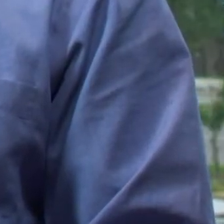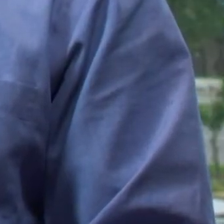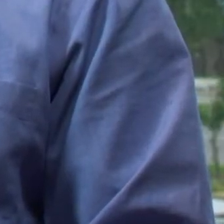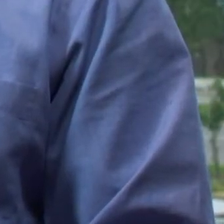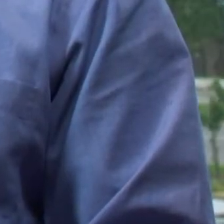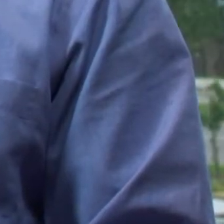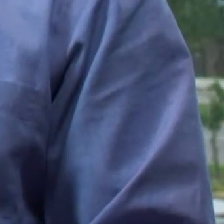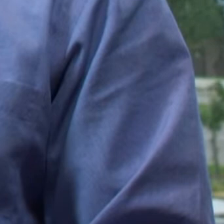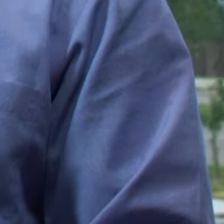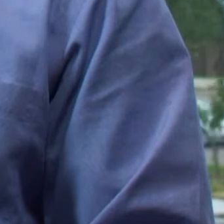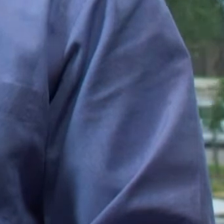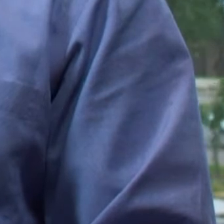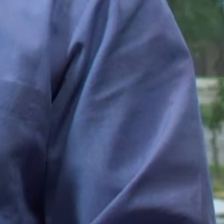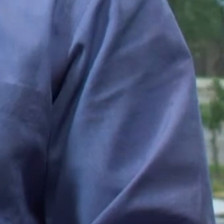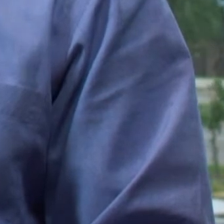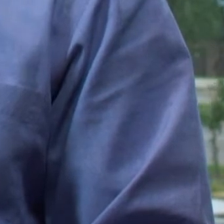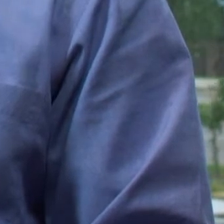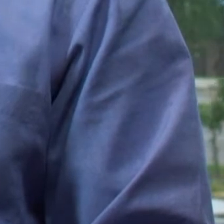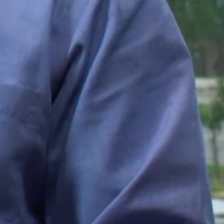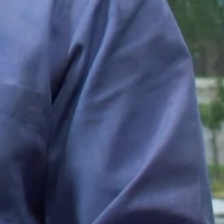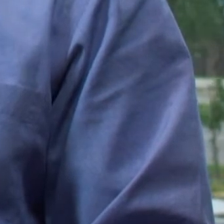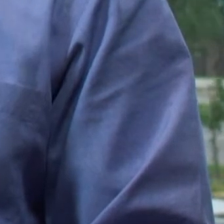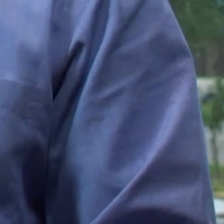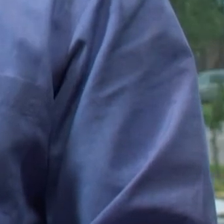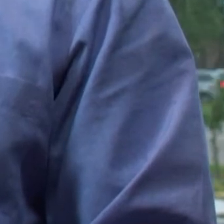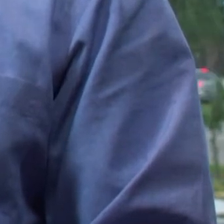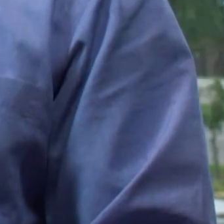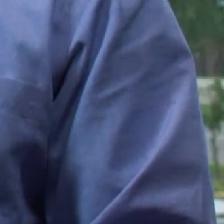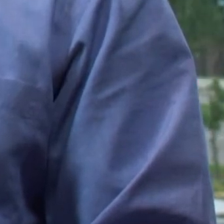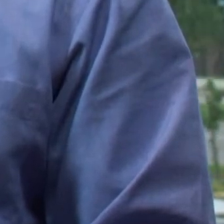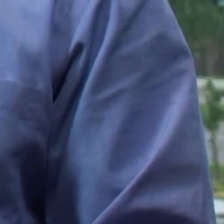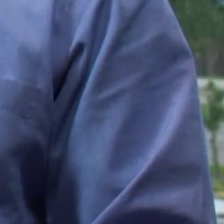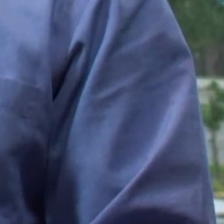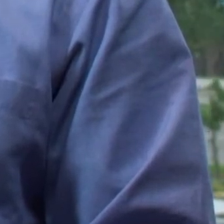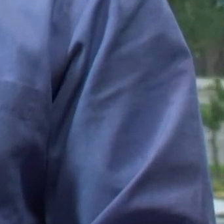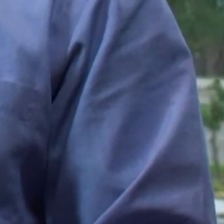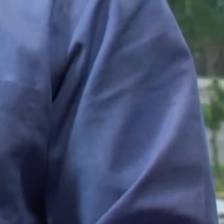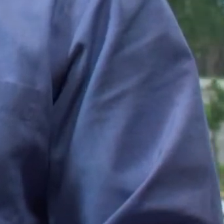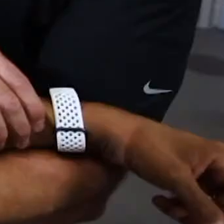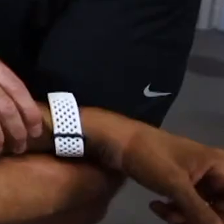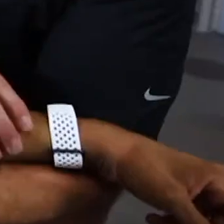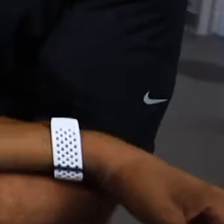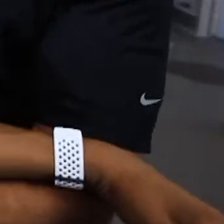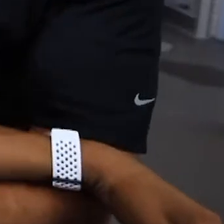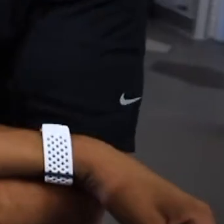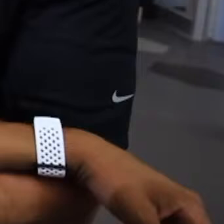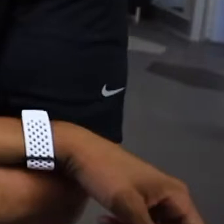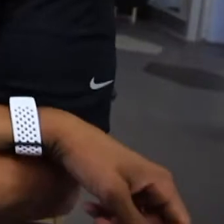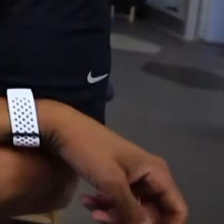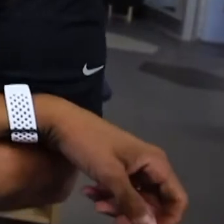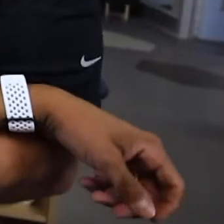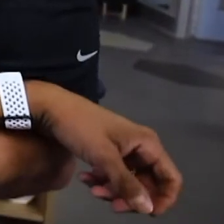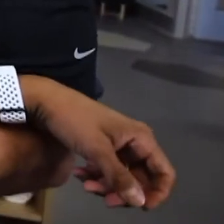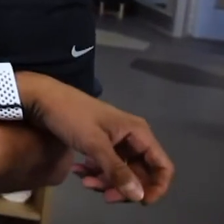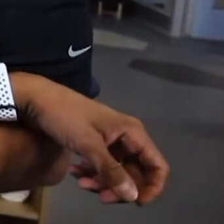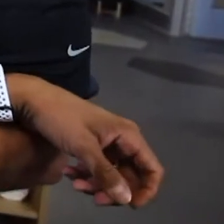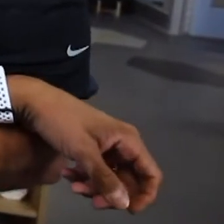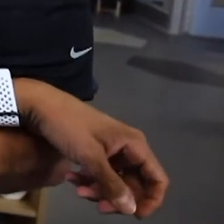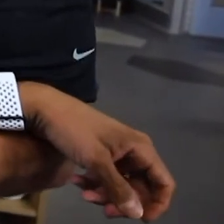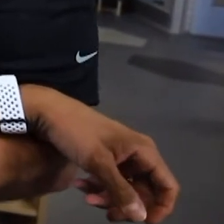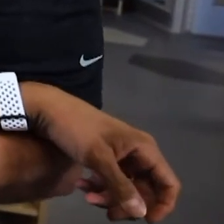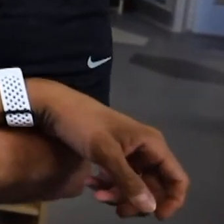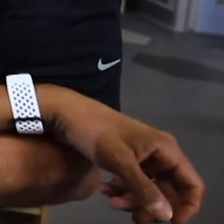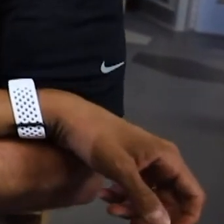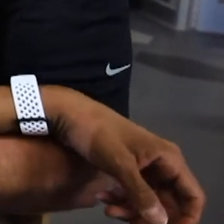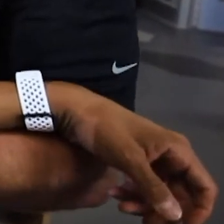integration between the academics and clinical practice. So our students, our faculty are integrating with clinicians every